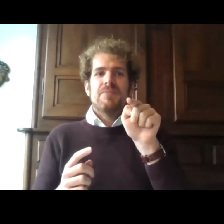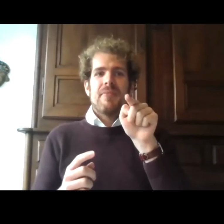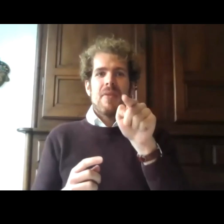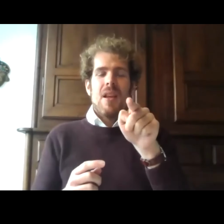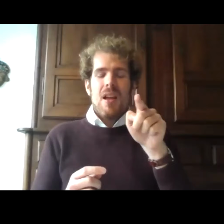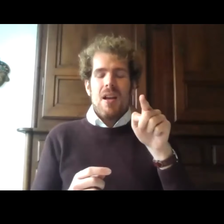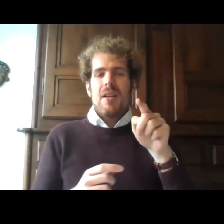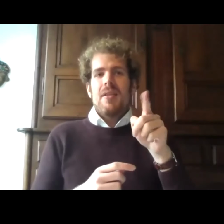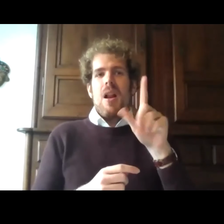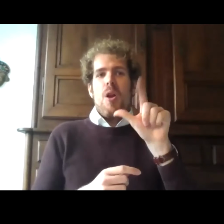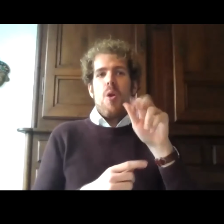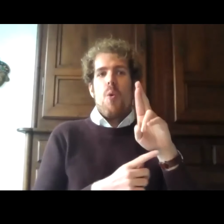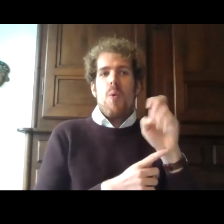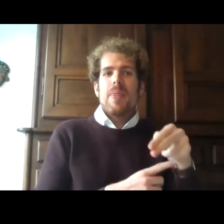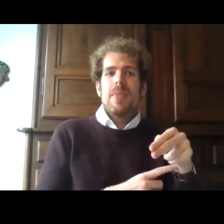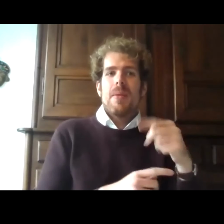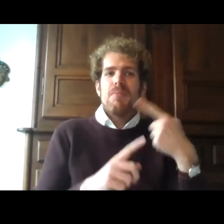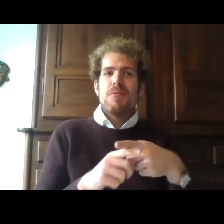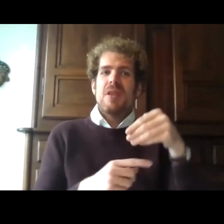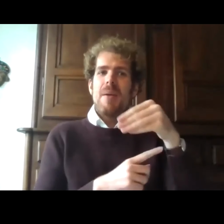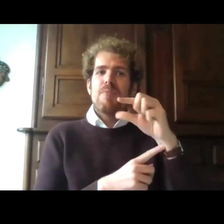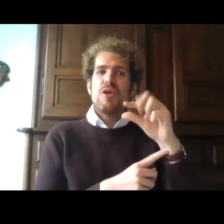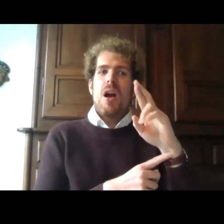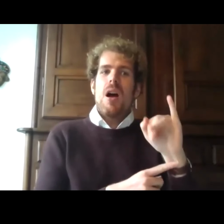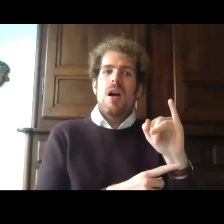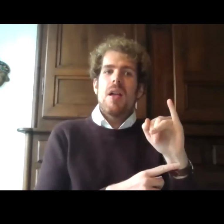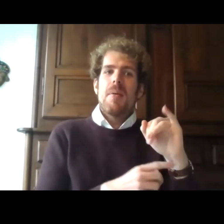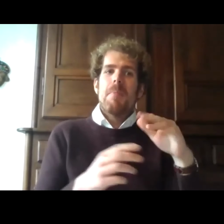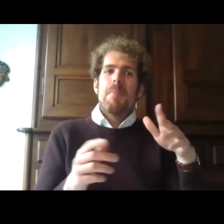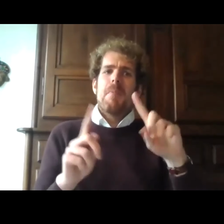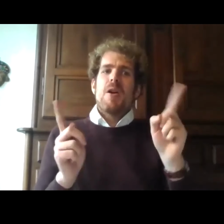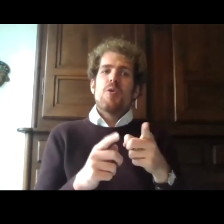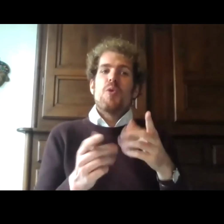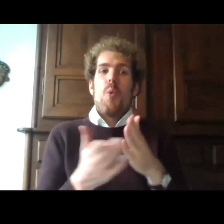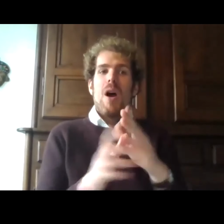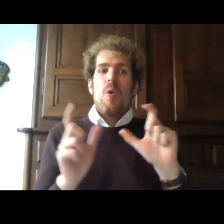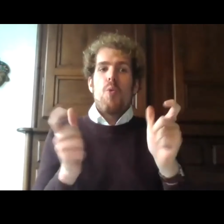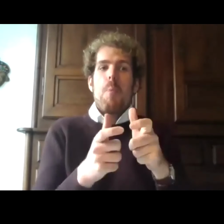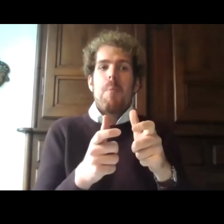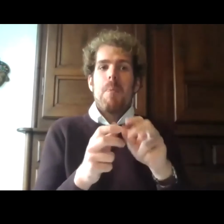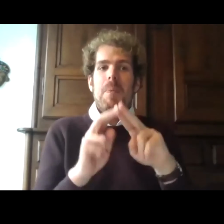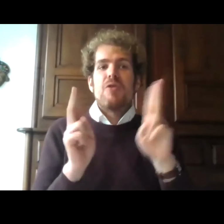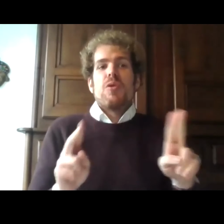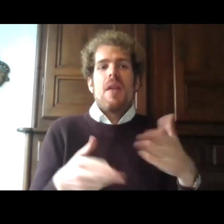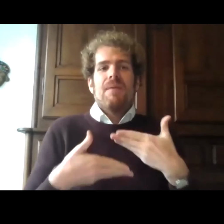First, I'd just like to offer you my gratitude to Lauren and to MGRI